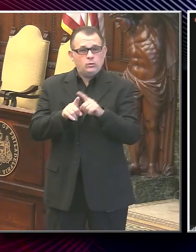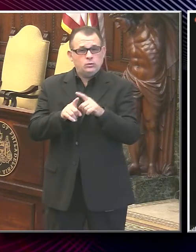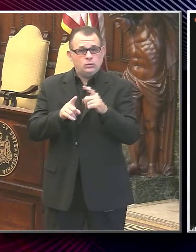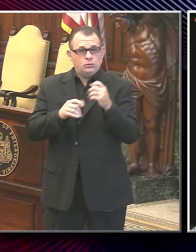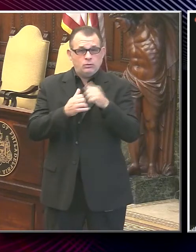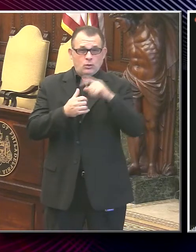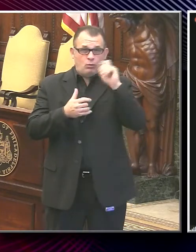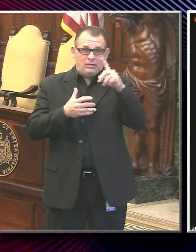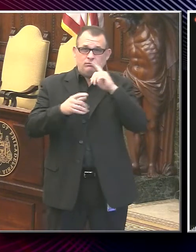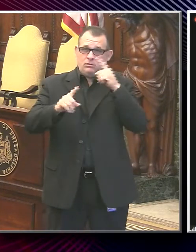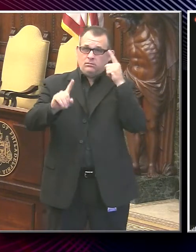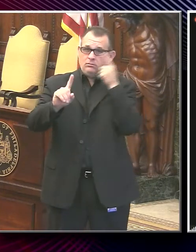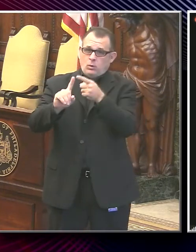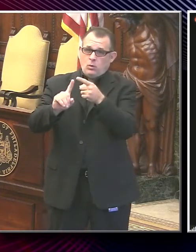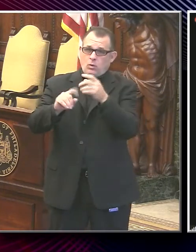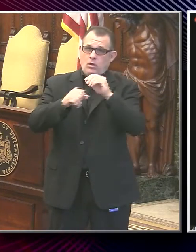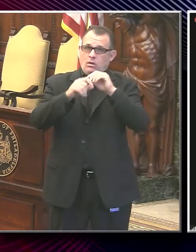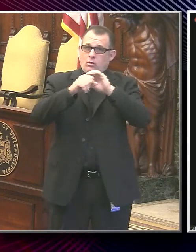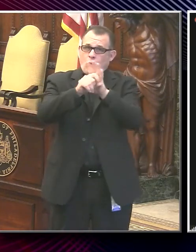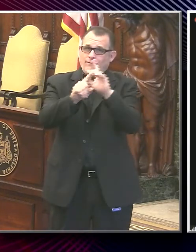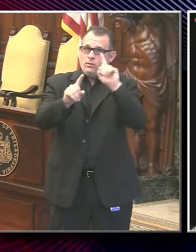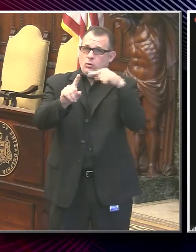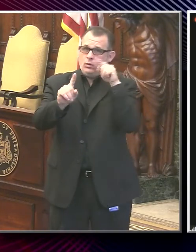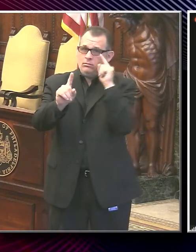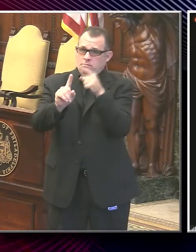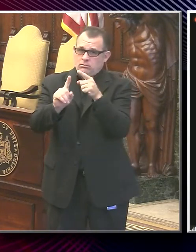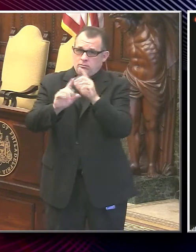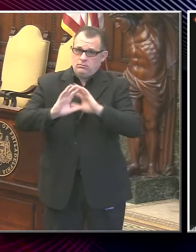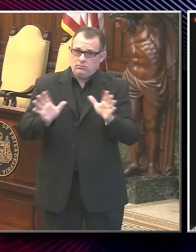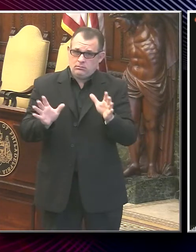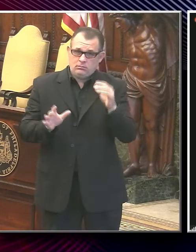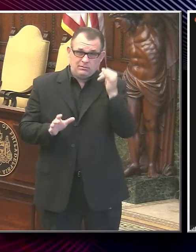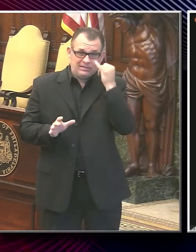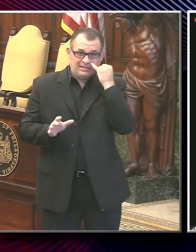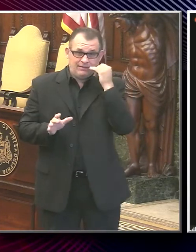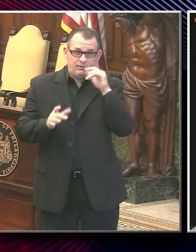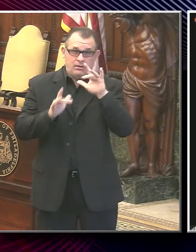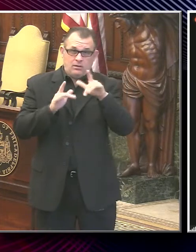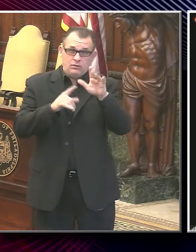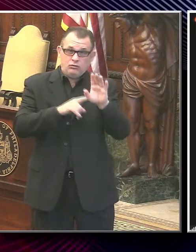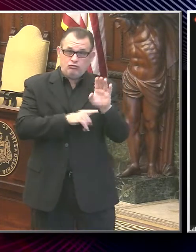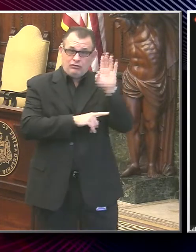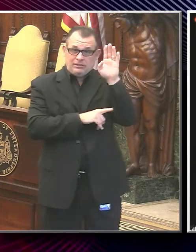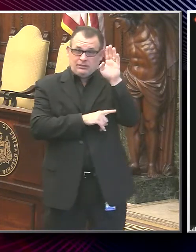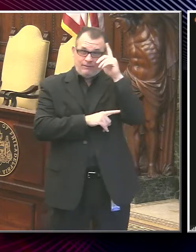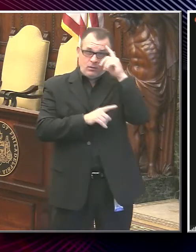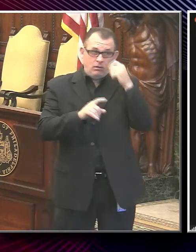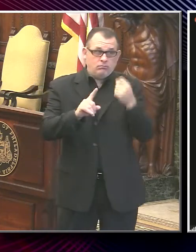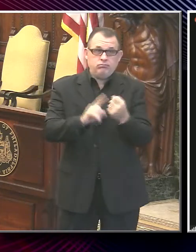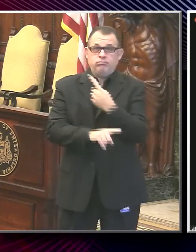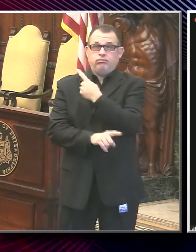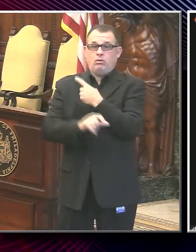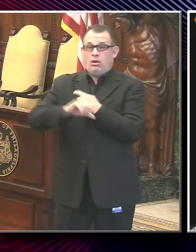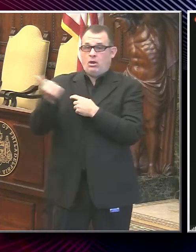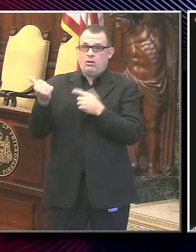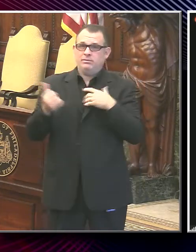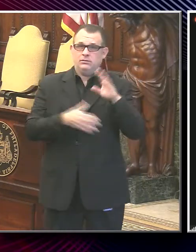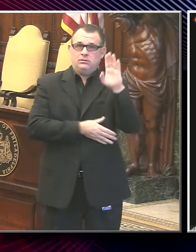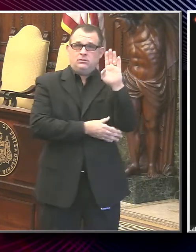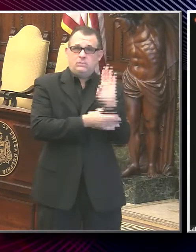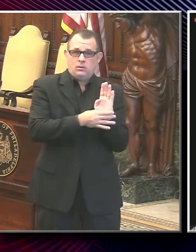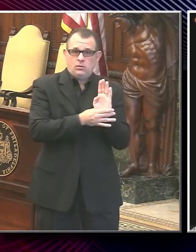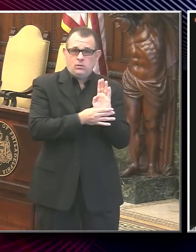on topics related to the COVID-19 pandemic. So if your hand is raised for another topic now, you can lower that and we will get to that in the second